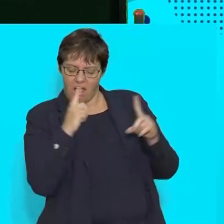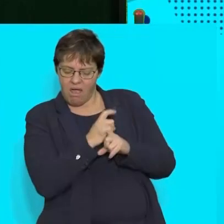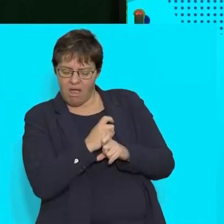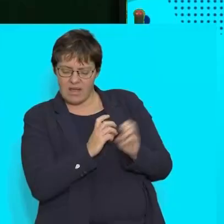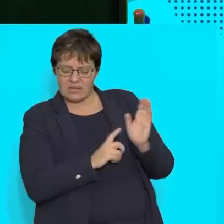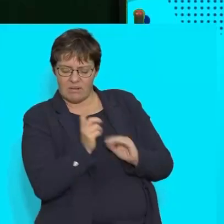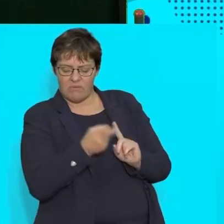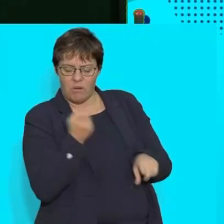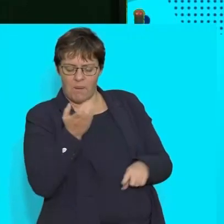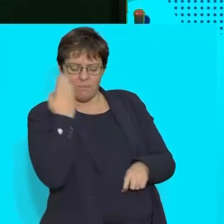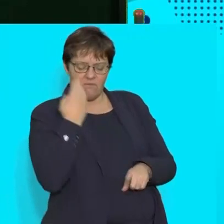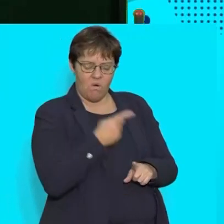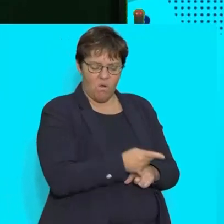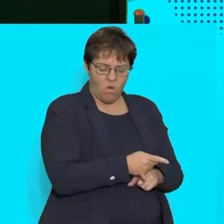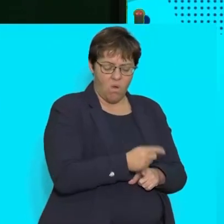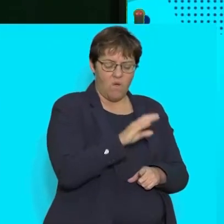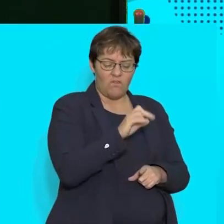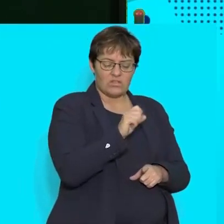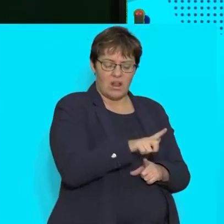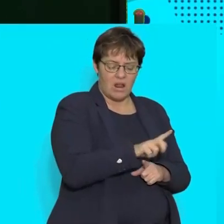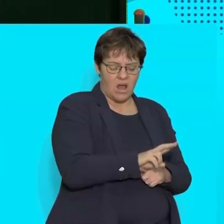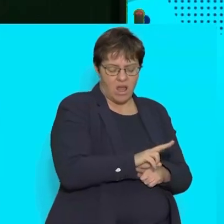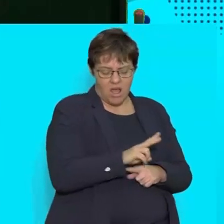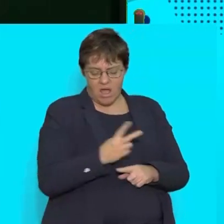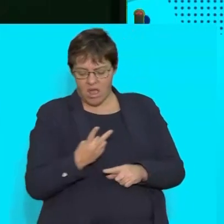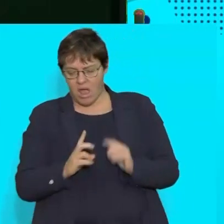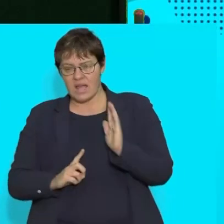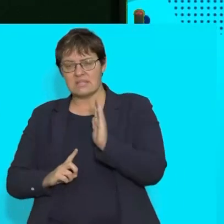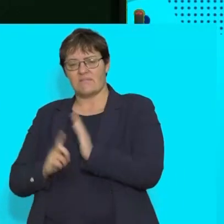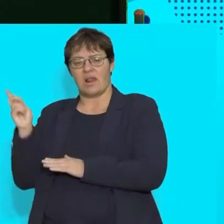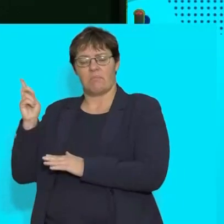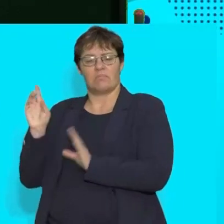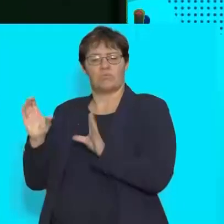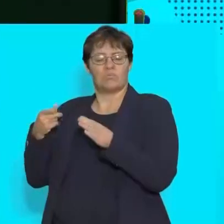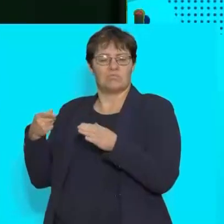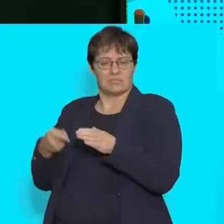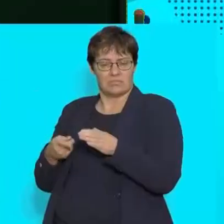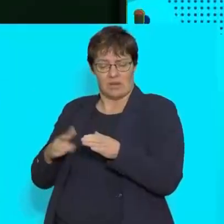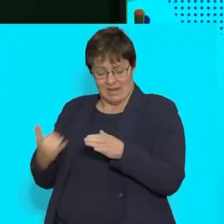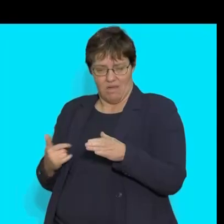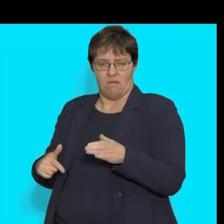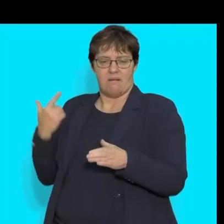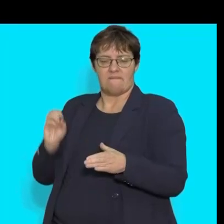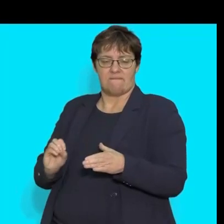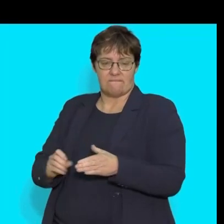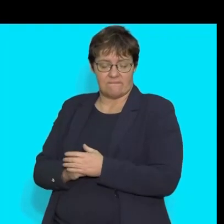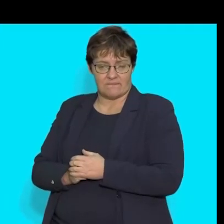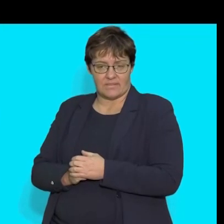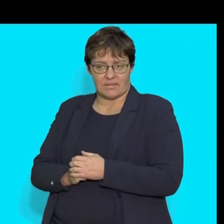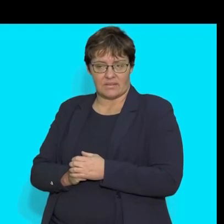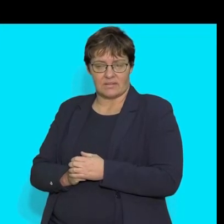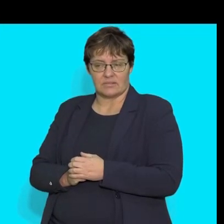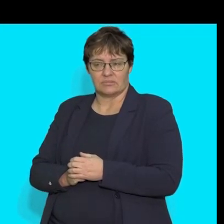a past life form, from a fossil, to a more developed species that is currently living. And so that is what